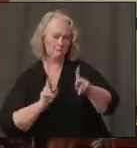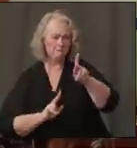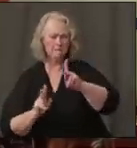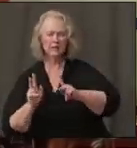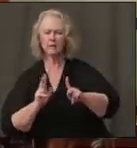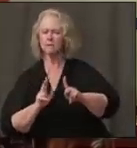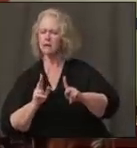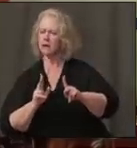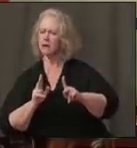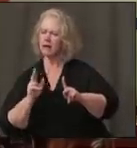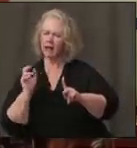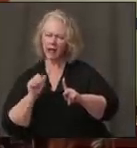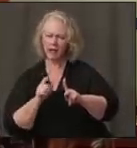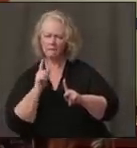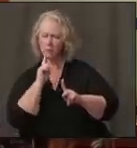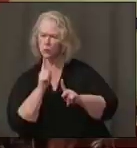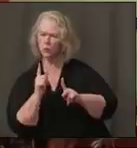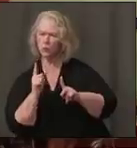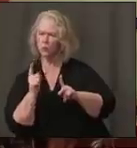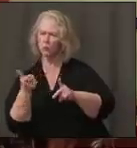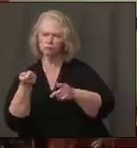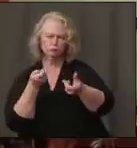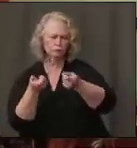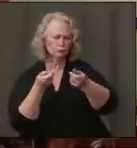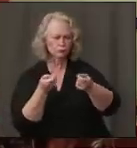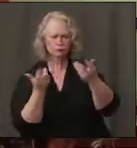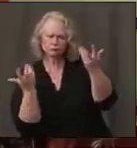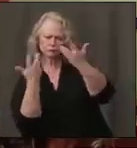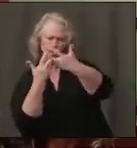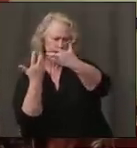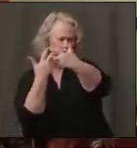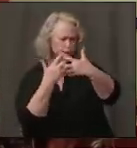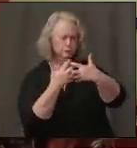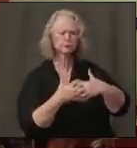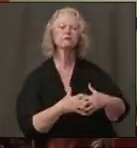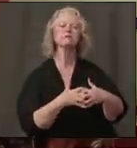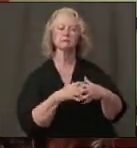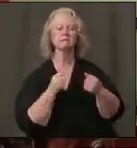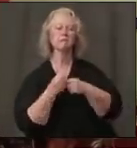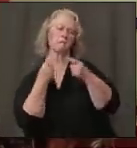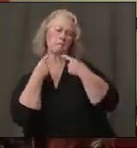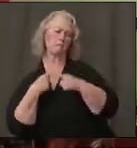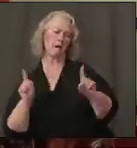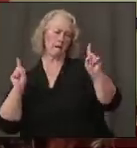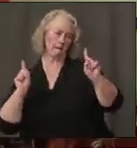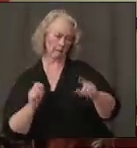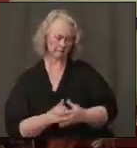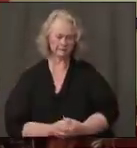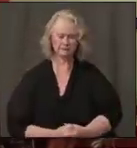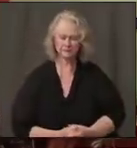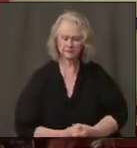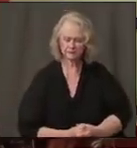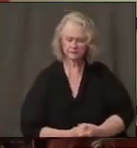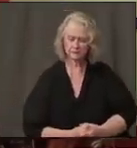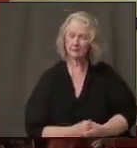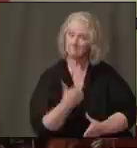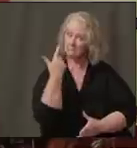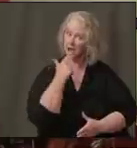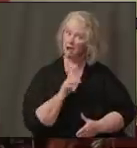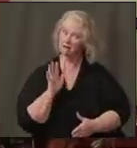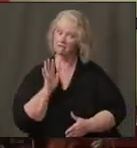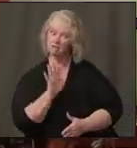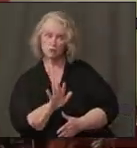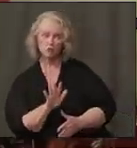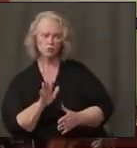to meld and synthesize a lot of views. Let me say, because of swift action